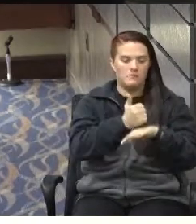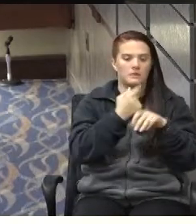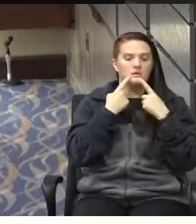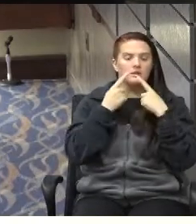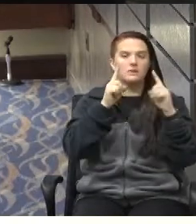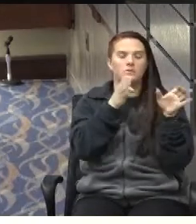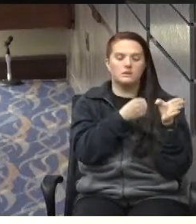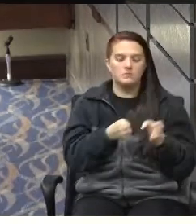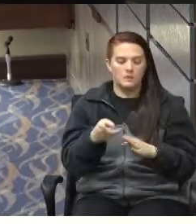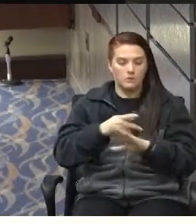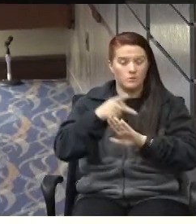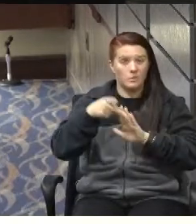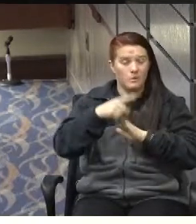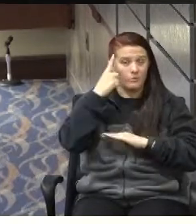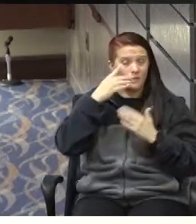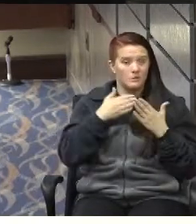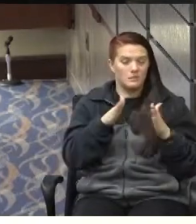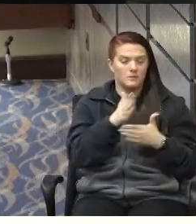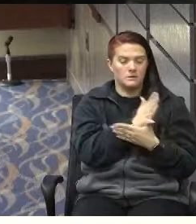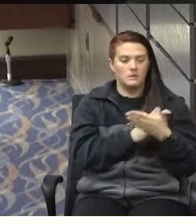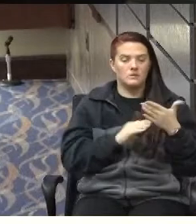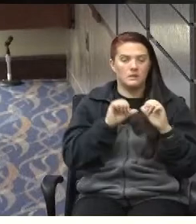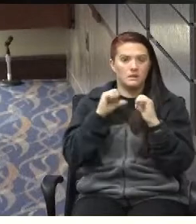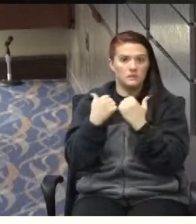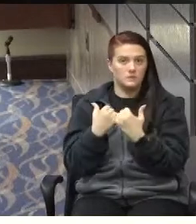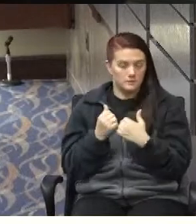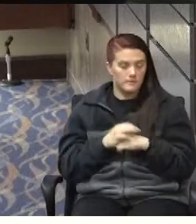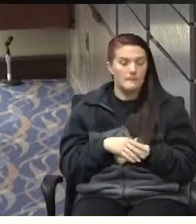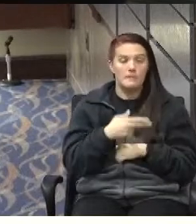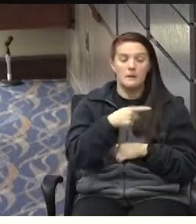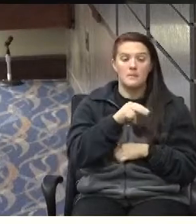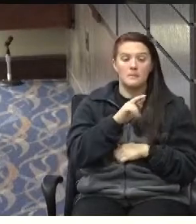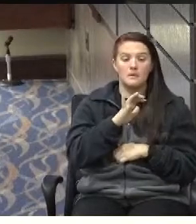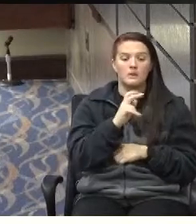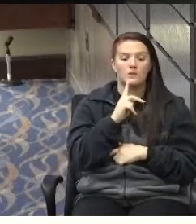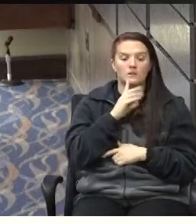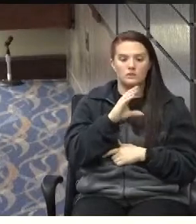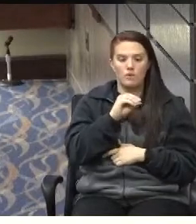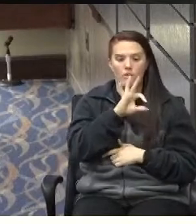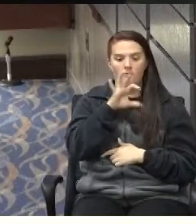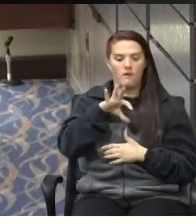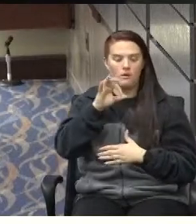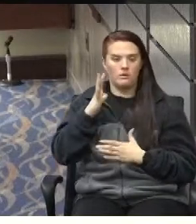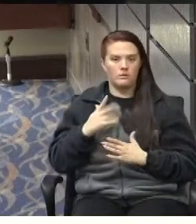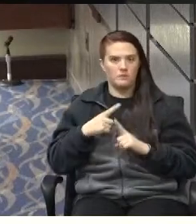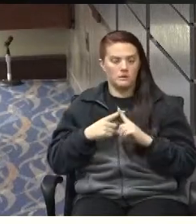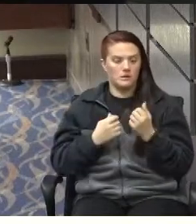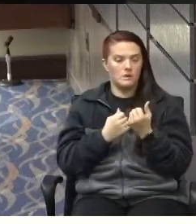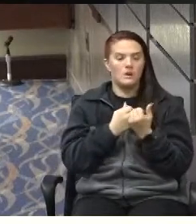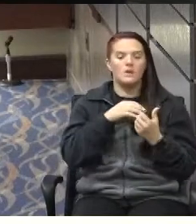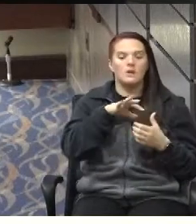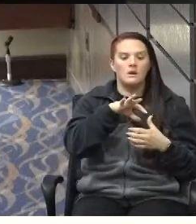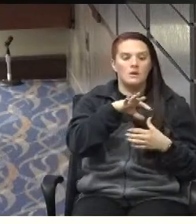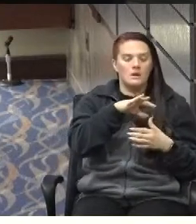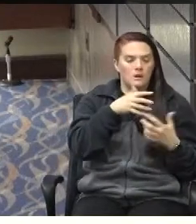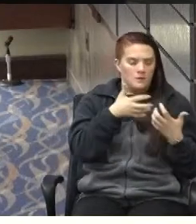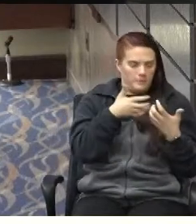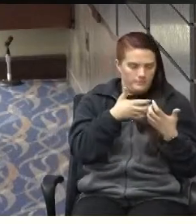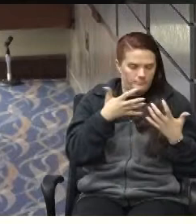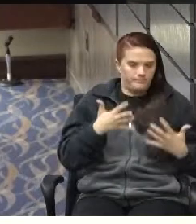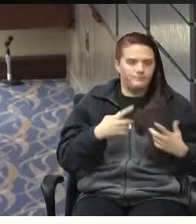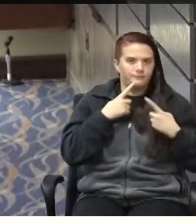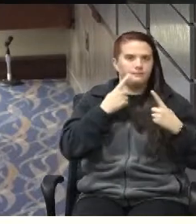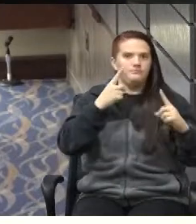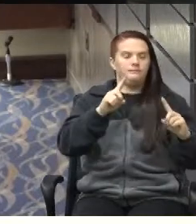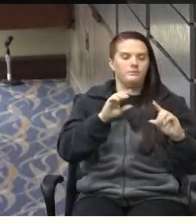succession planning programs for public sector agencies. Patrick is co-founder and partner of the May Horrendo Group, an organizational